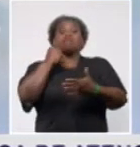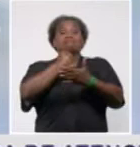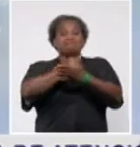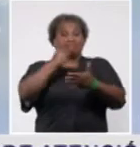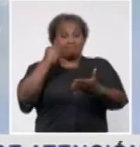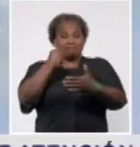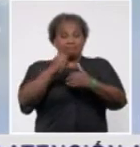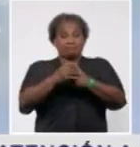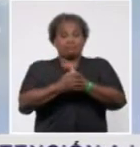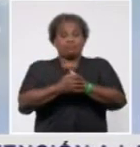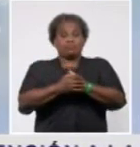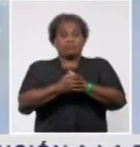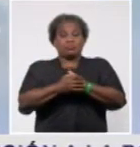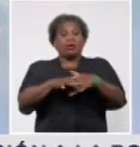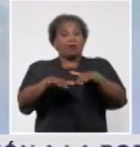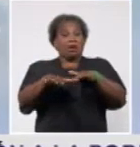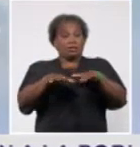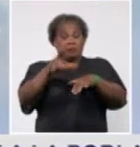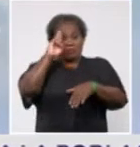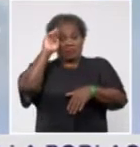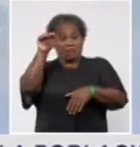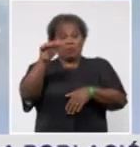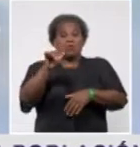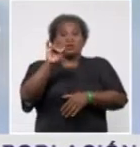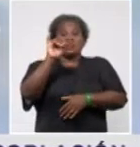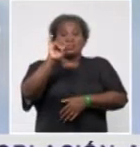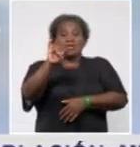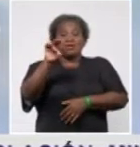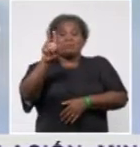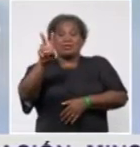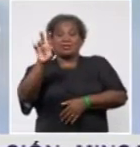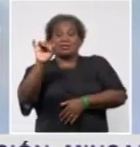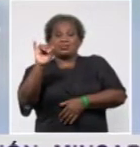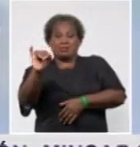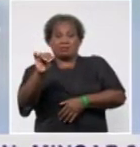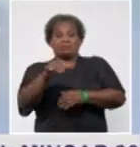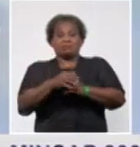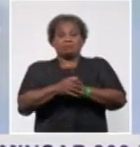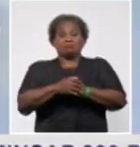are 785 suspected cases and